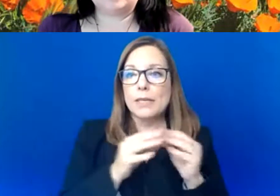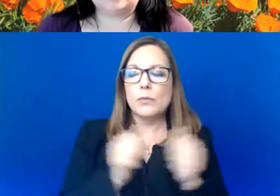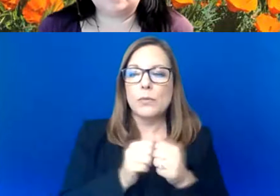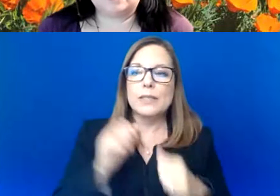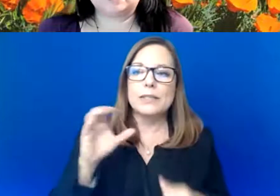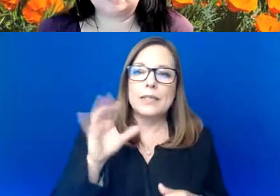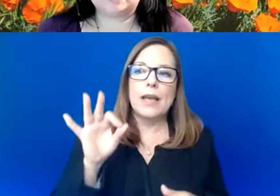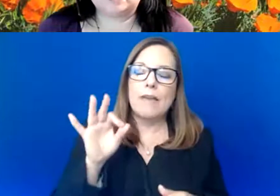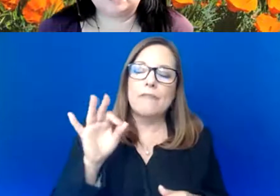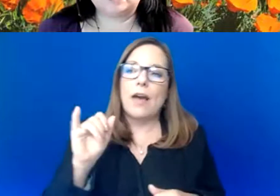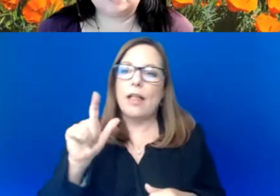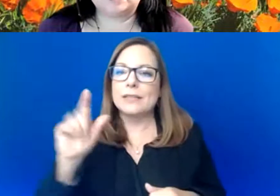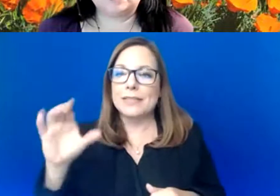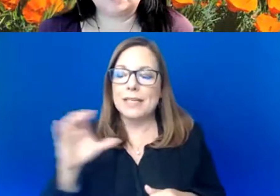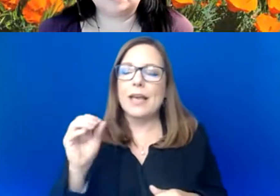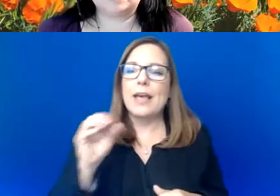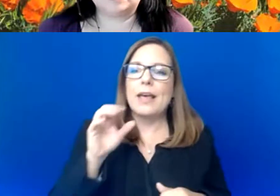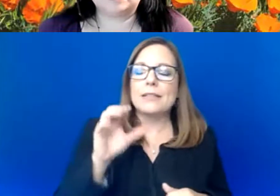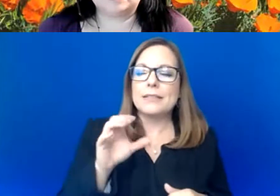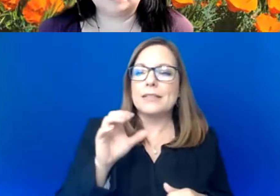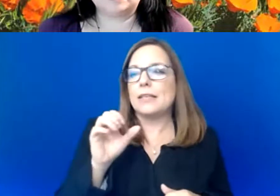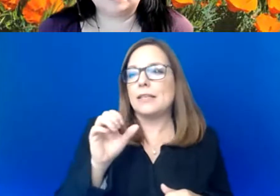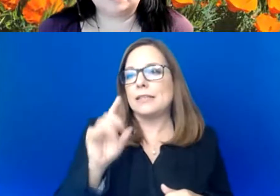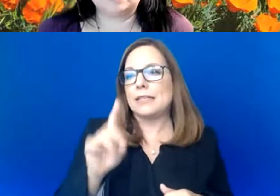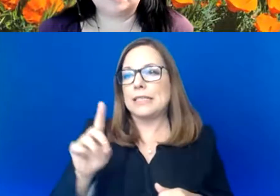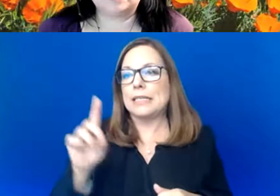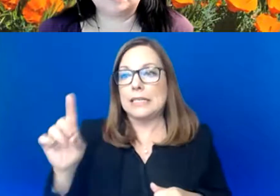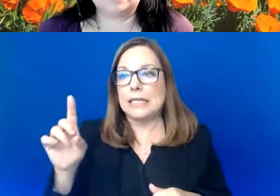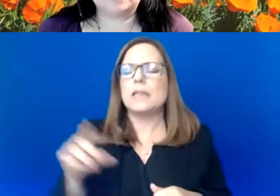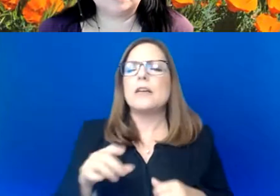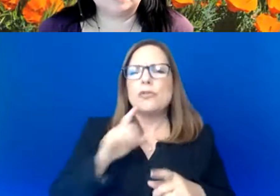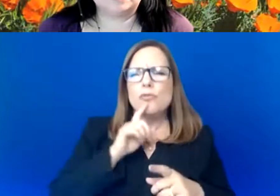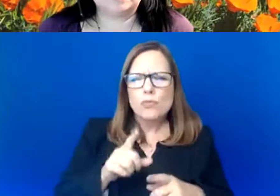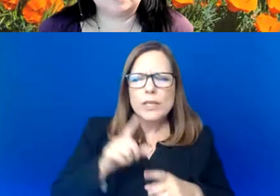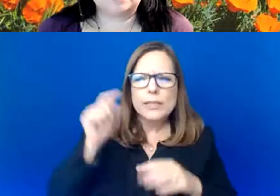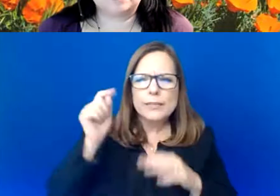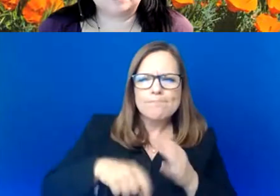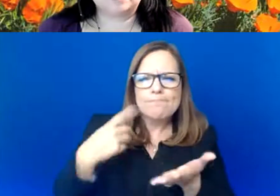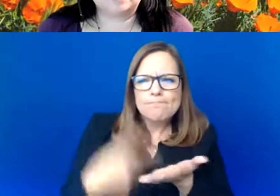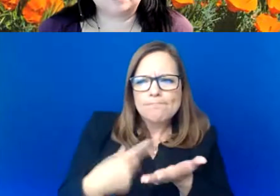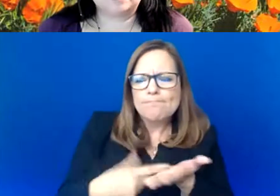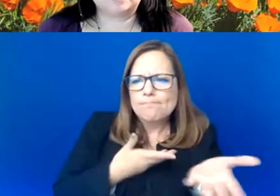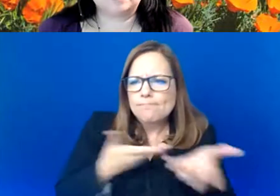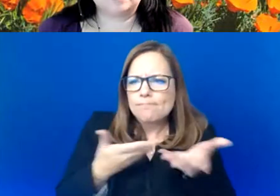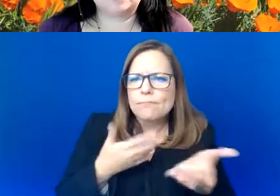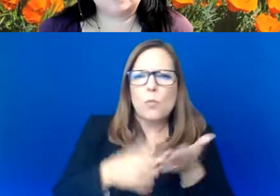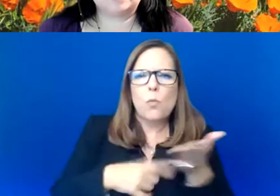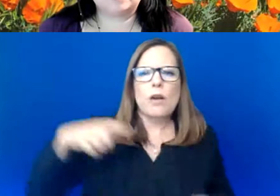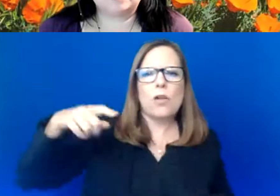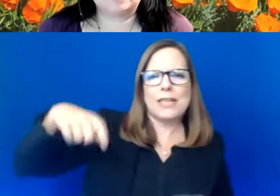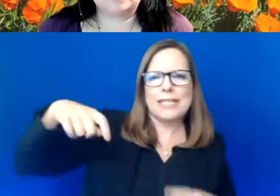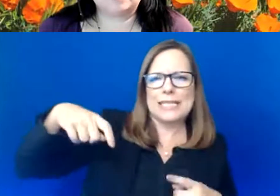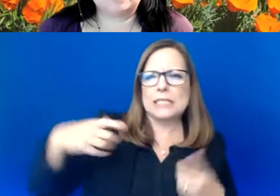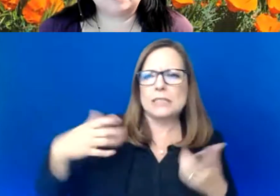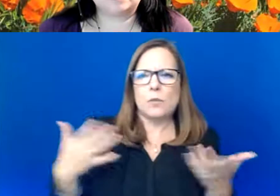CFILC as well as SCDD to really talk about the needs of individuals with disabilities and how to better integrate them into the